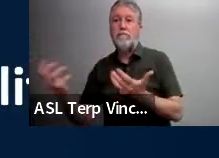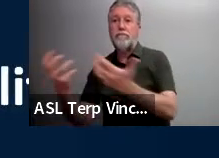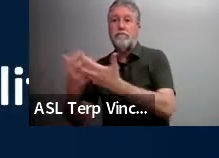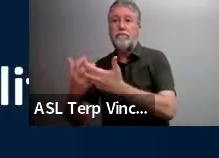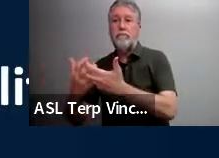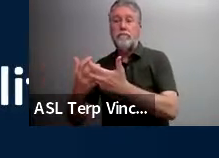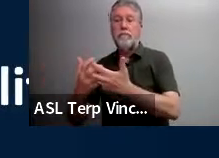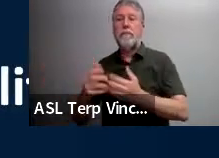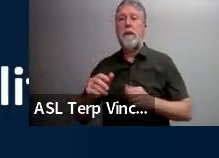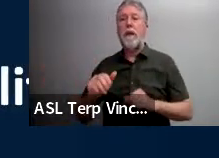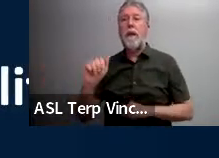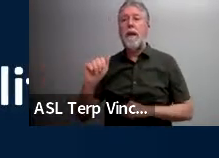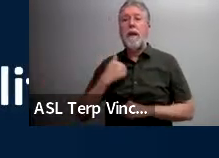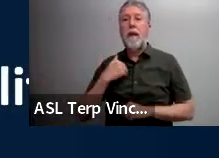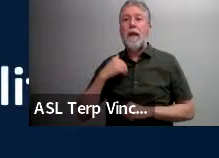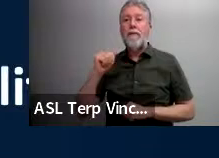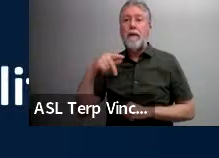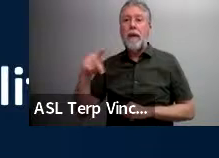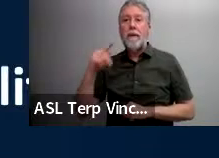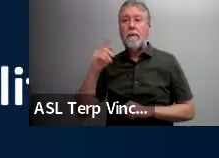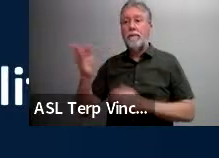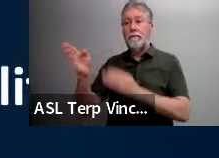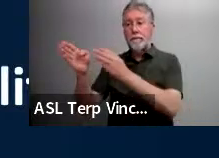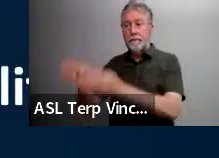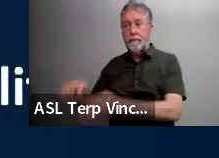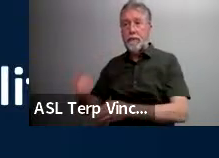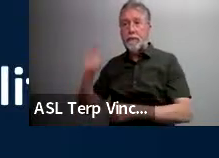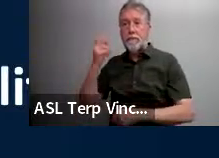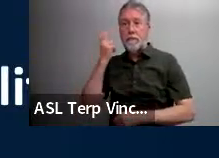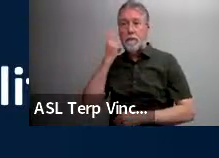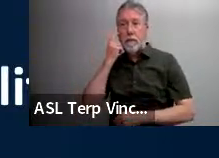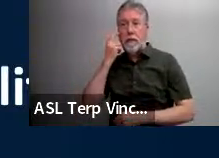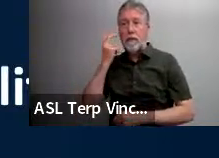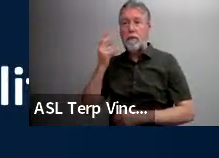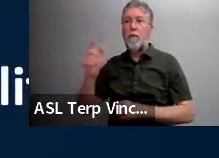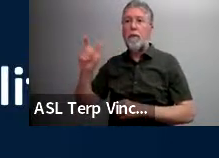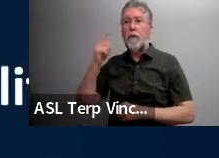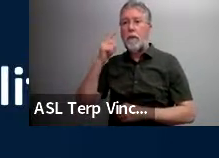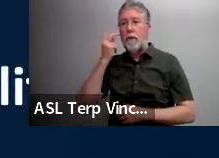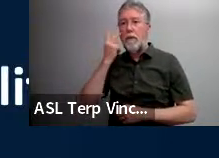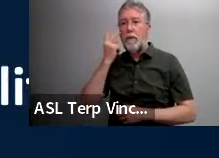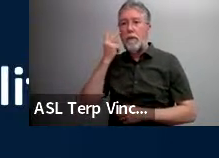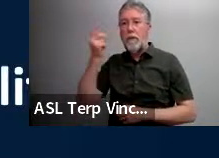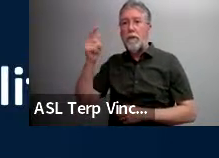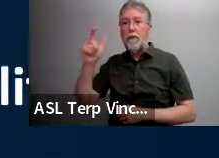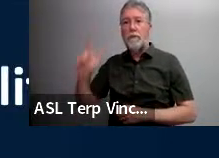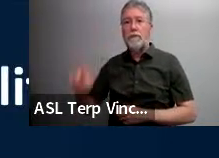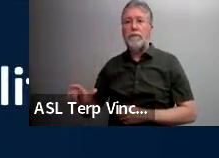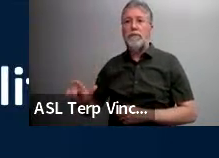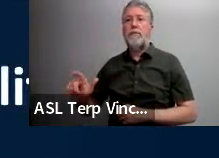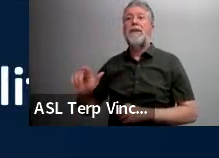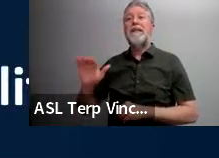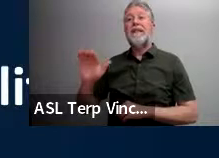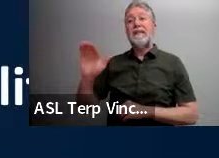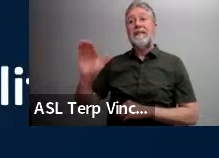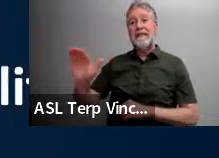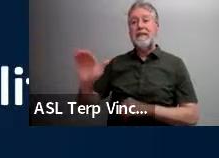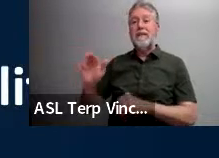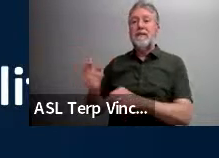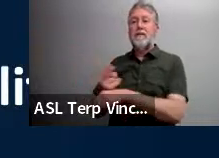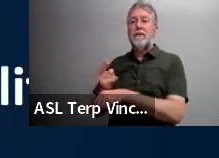apps, as an example, for blind or low vision folks that use and integrate AI. There are also